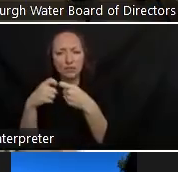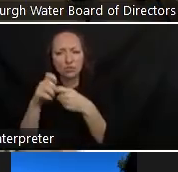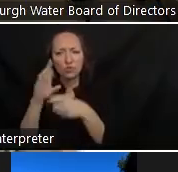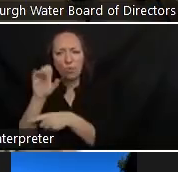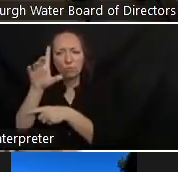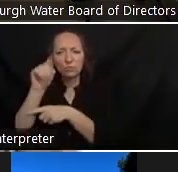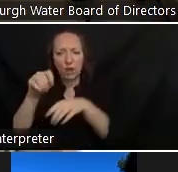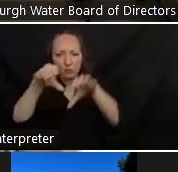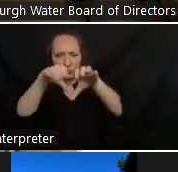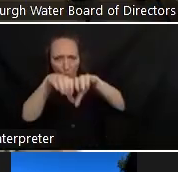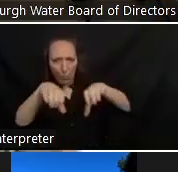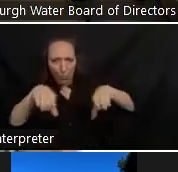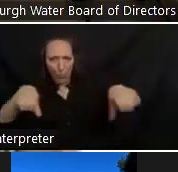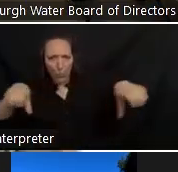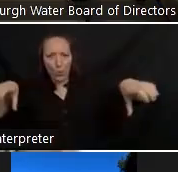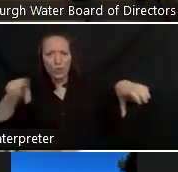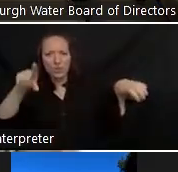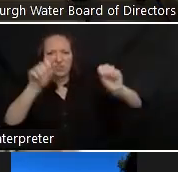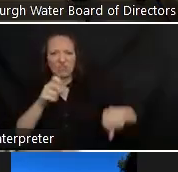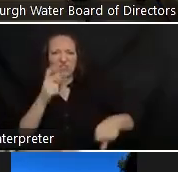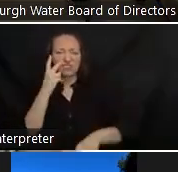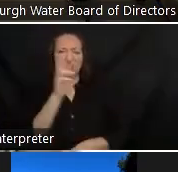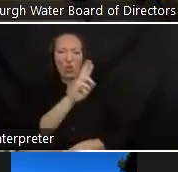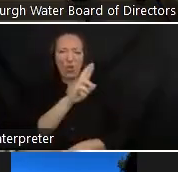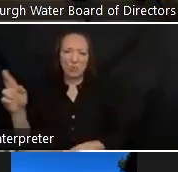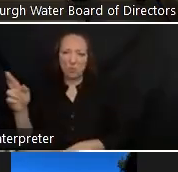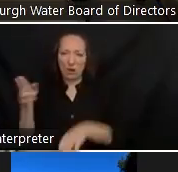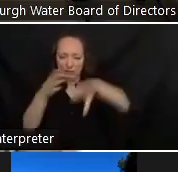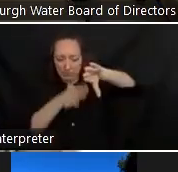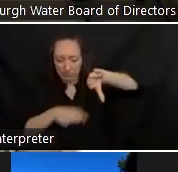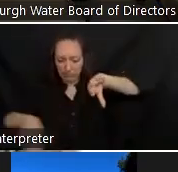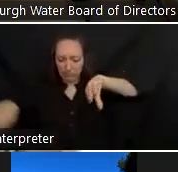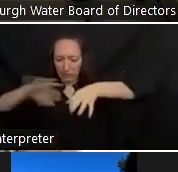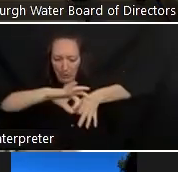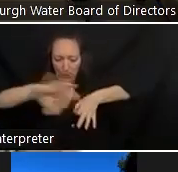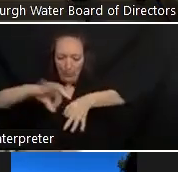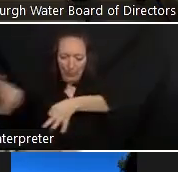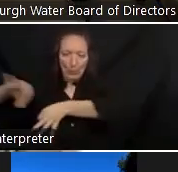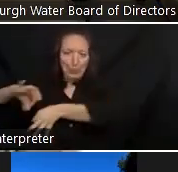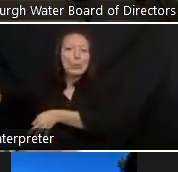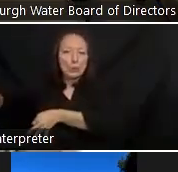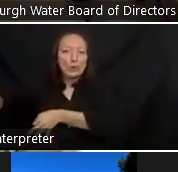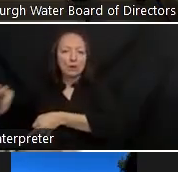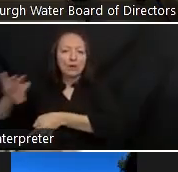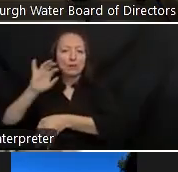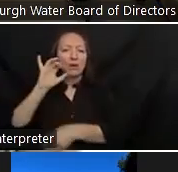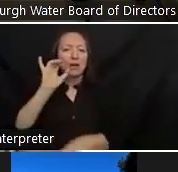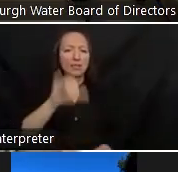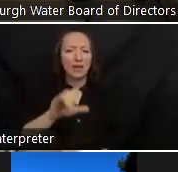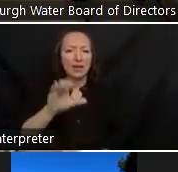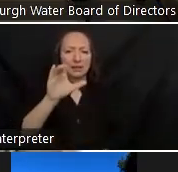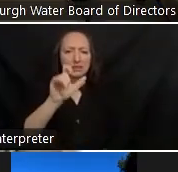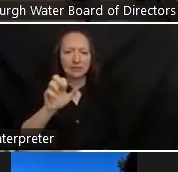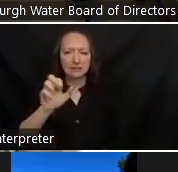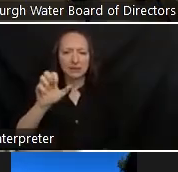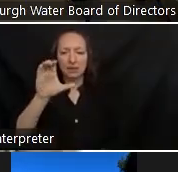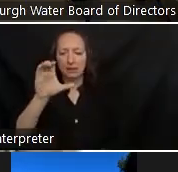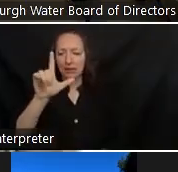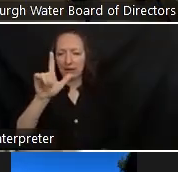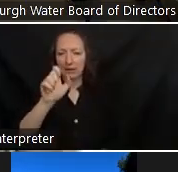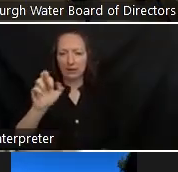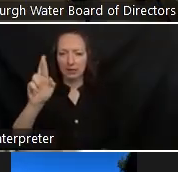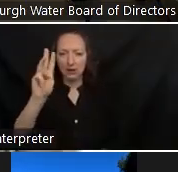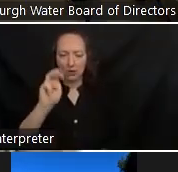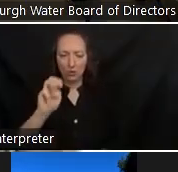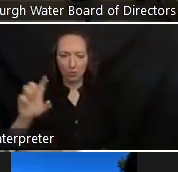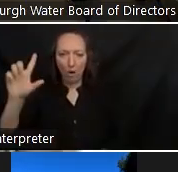in the photo on the right. So this is facing the Clearwell. You've got Aspinwall Pump Station on the right, and the river